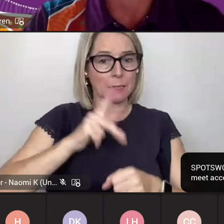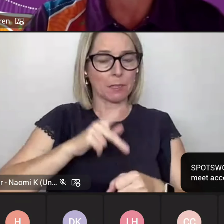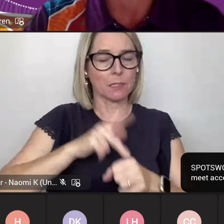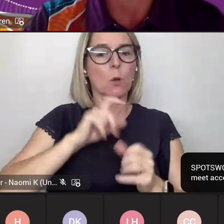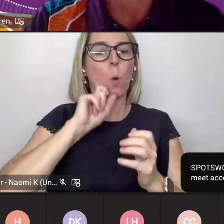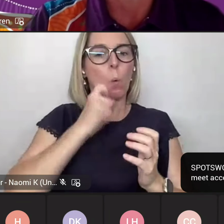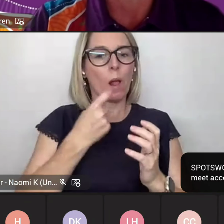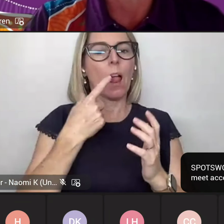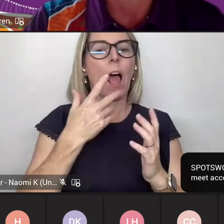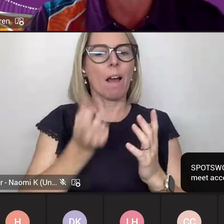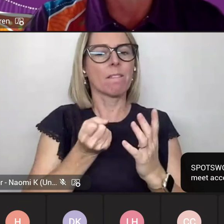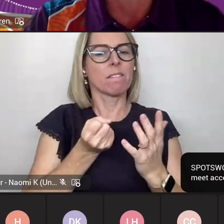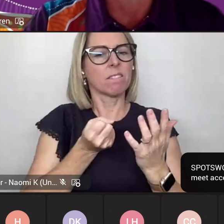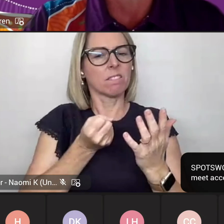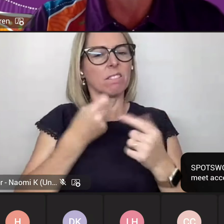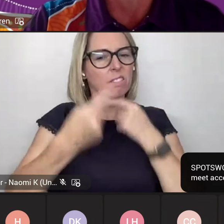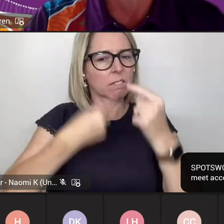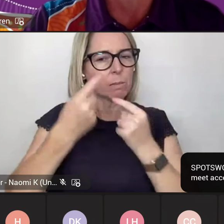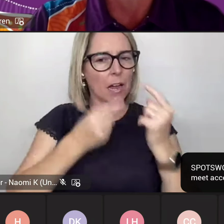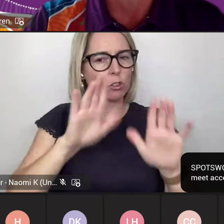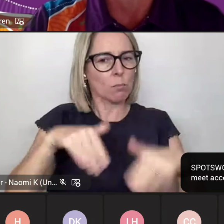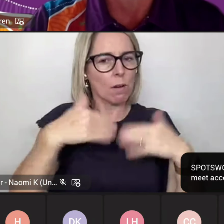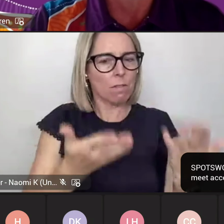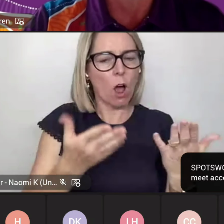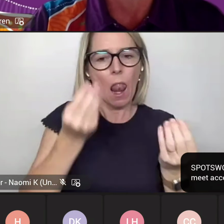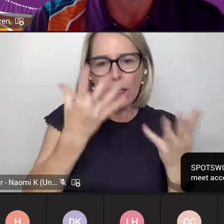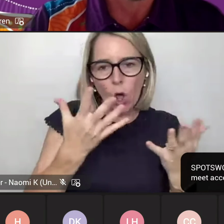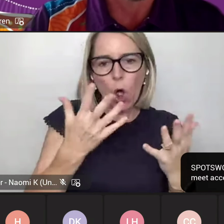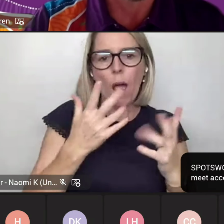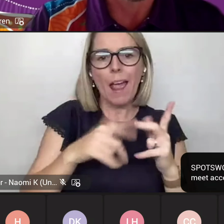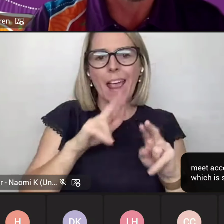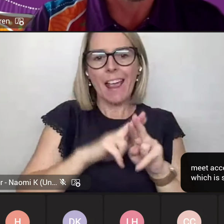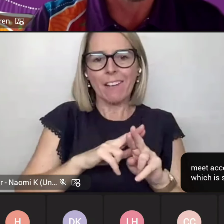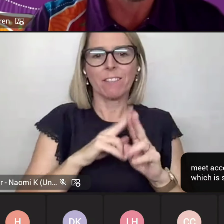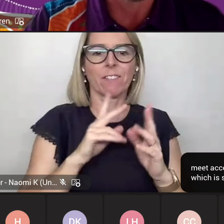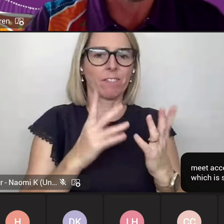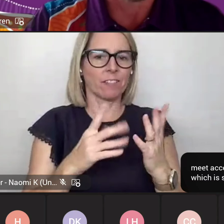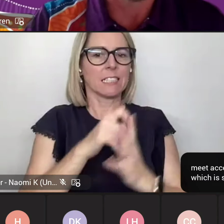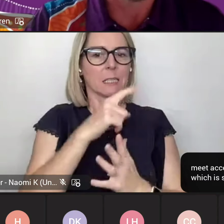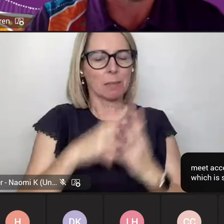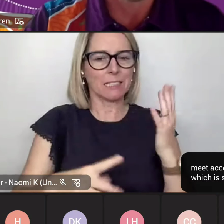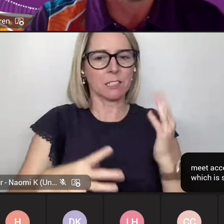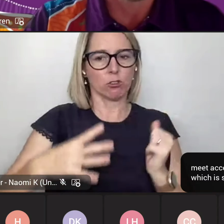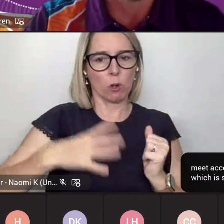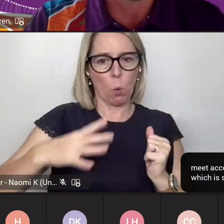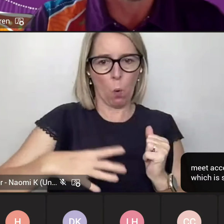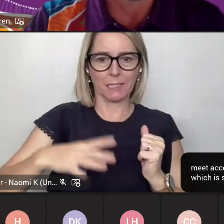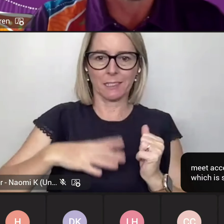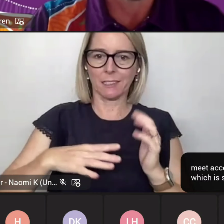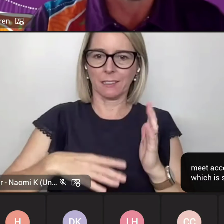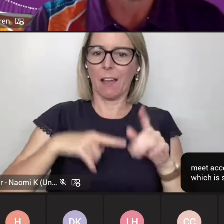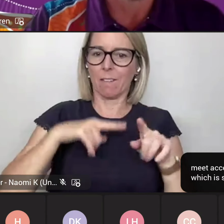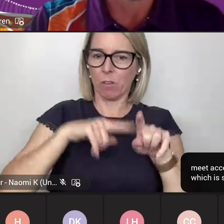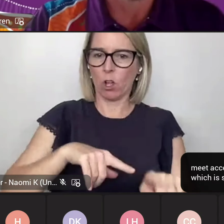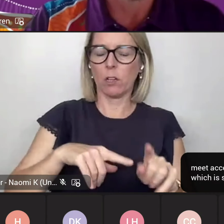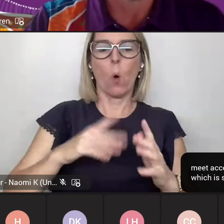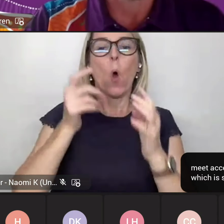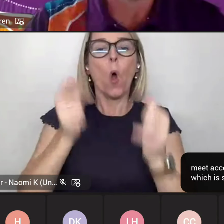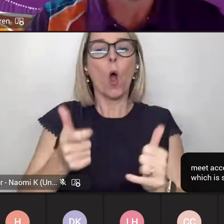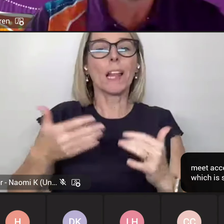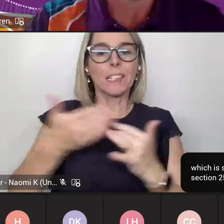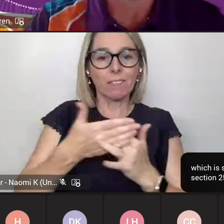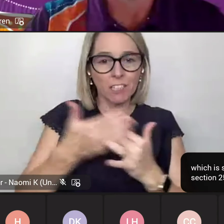to the NDIS by meeting the disability requirements, which is section 24, early intervention requirements, which